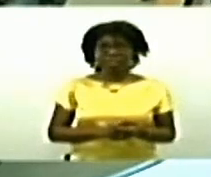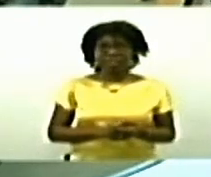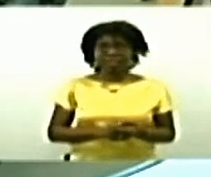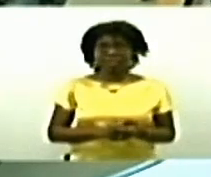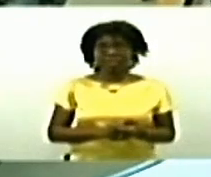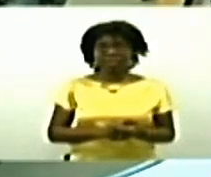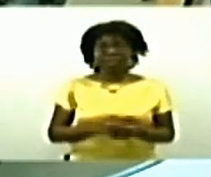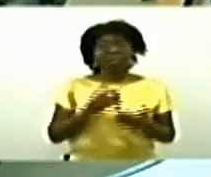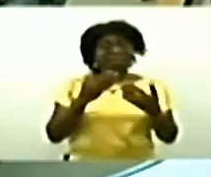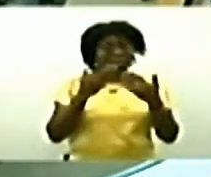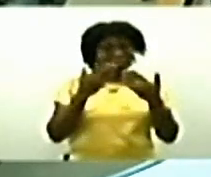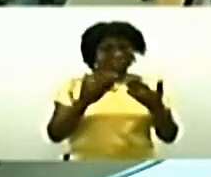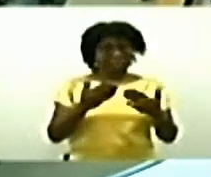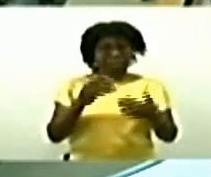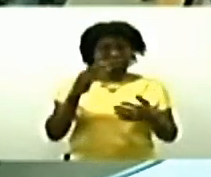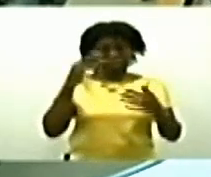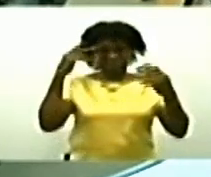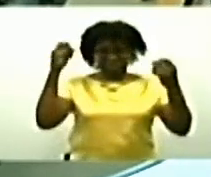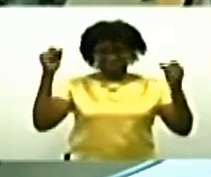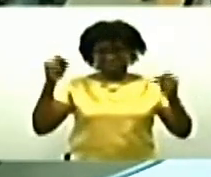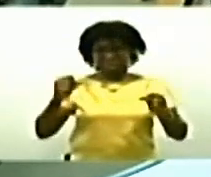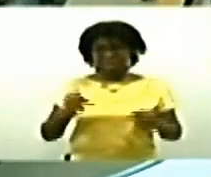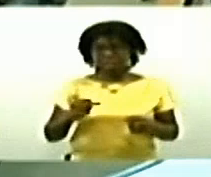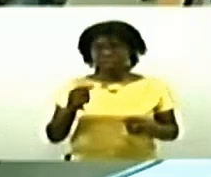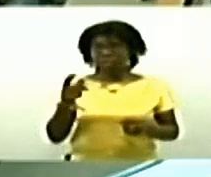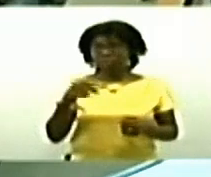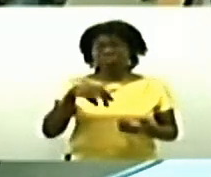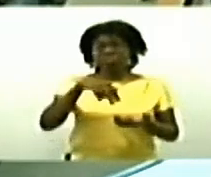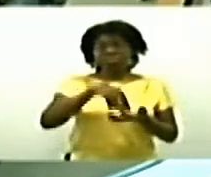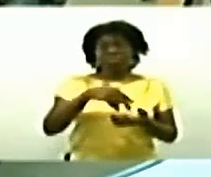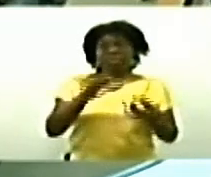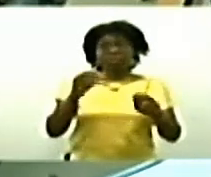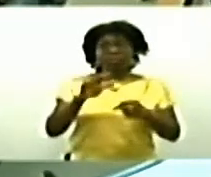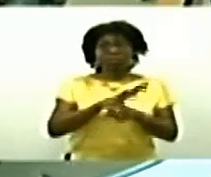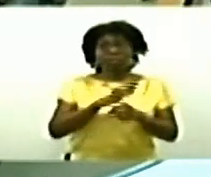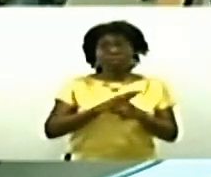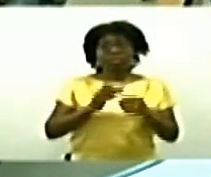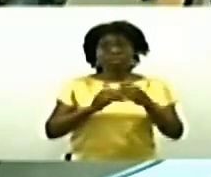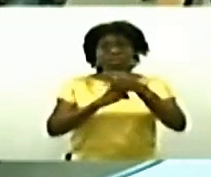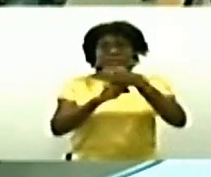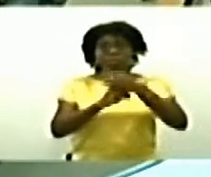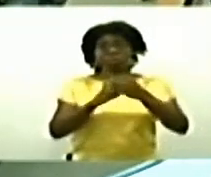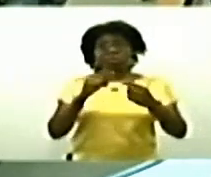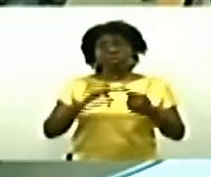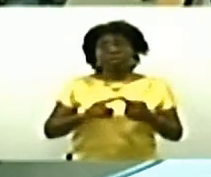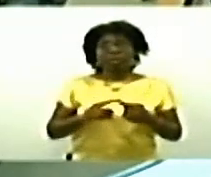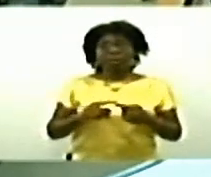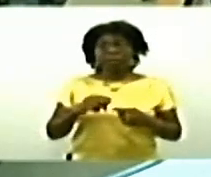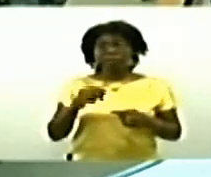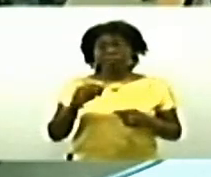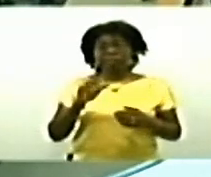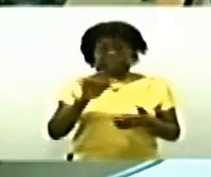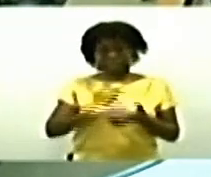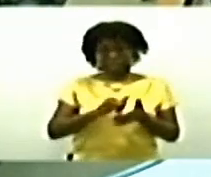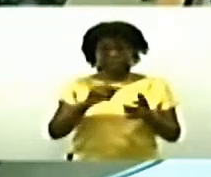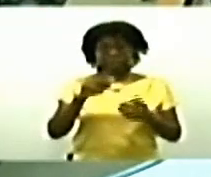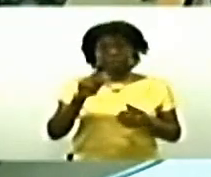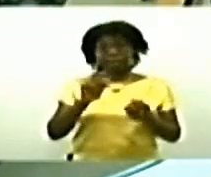Thank you very much, Mr. President. Mr. President, I rise to give my full support to the passage of this